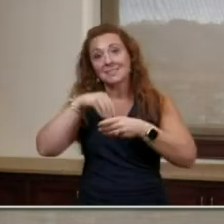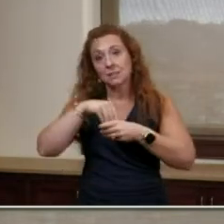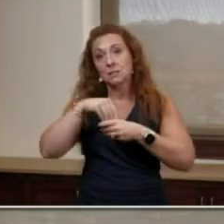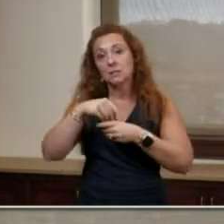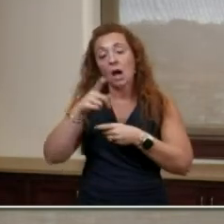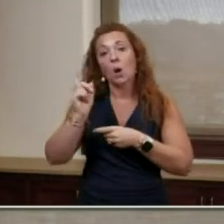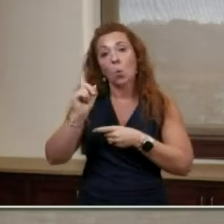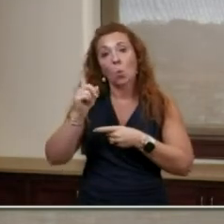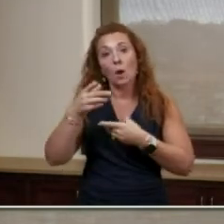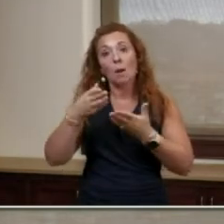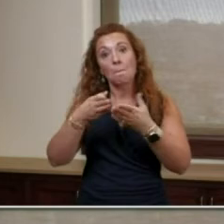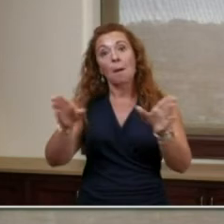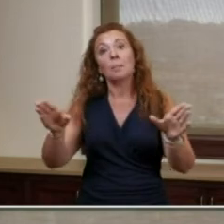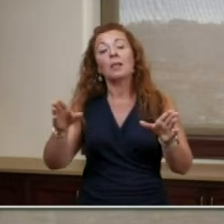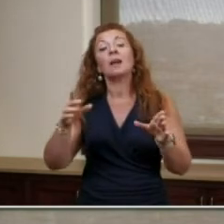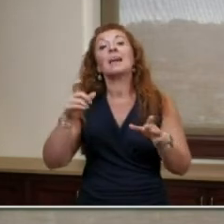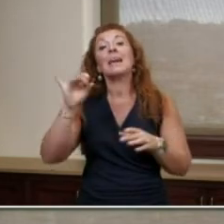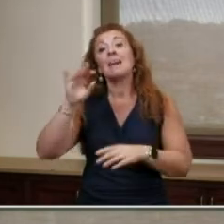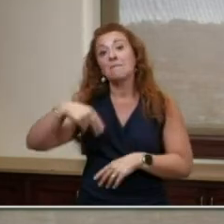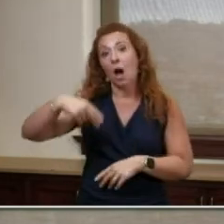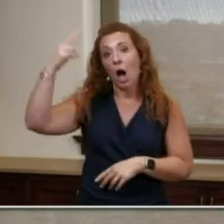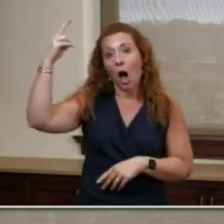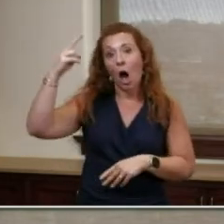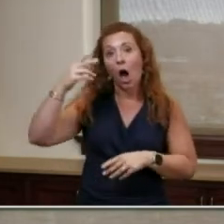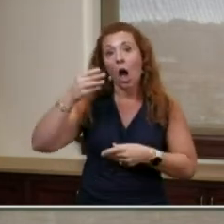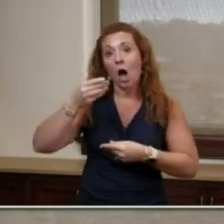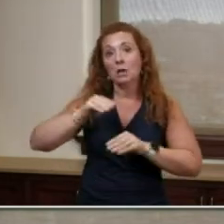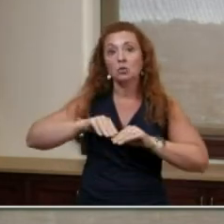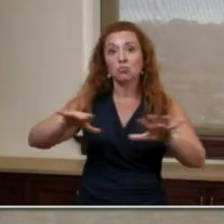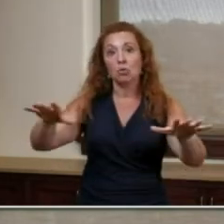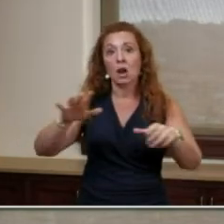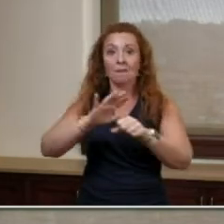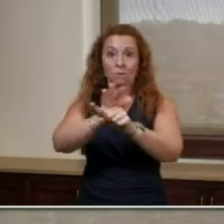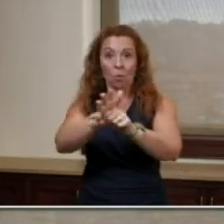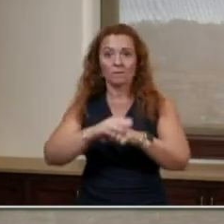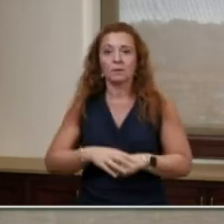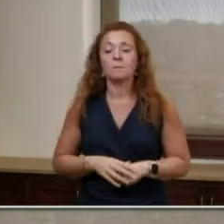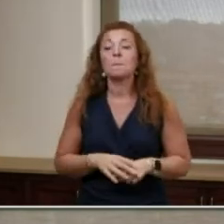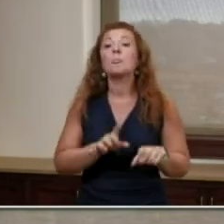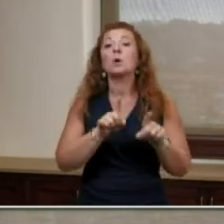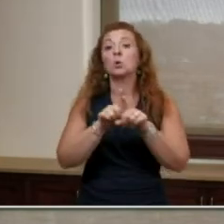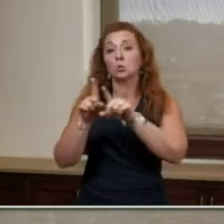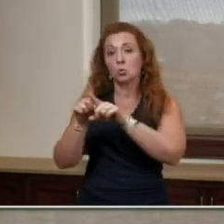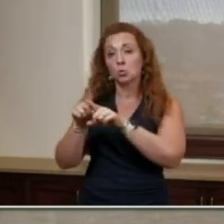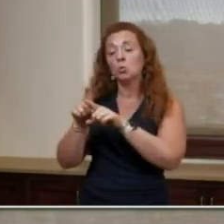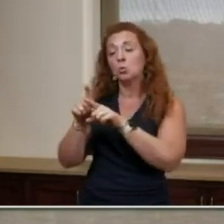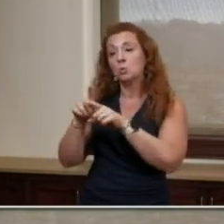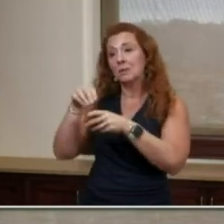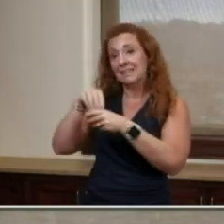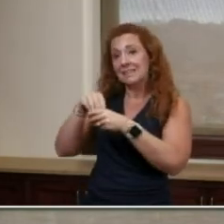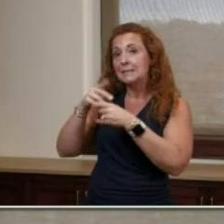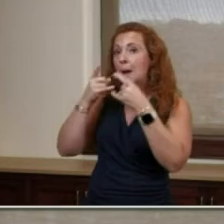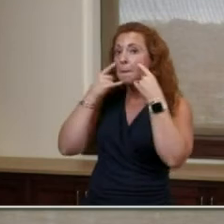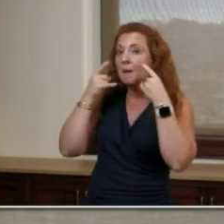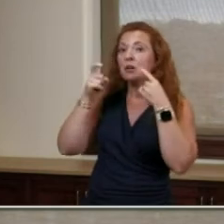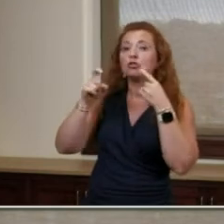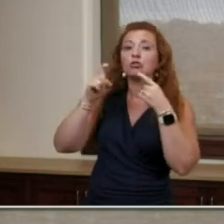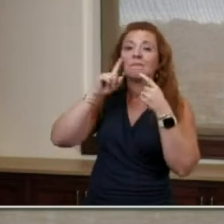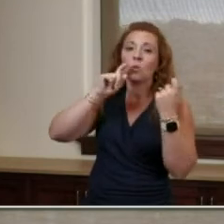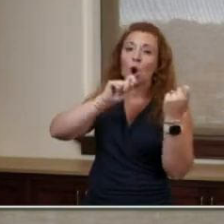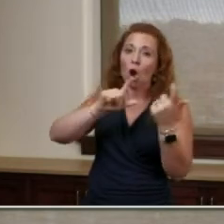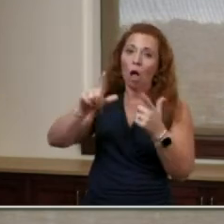regions experiencing high levels of COVID-19 transmission, and that universal indoor masking should be observed for all